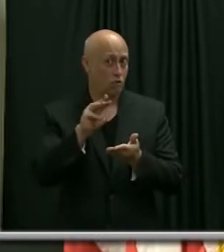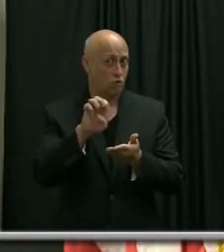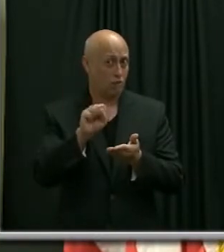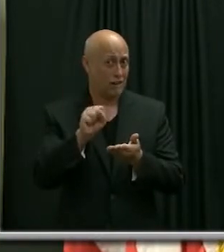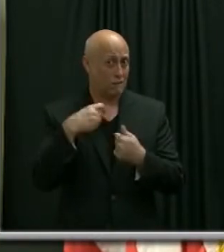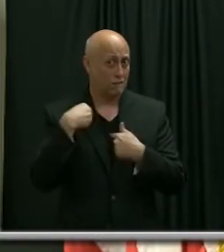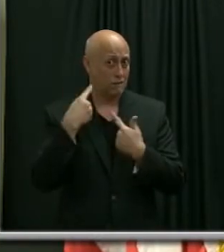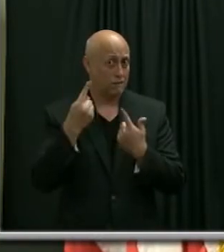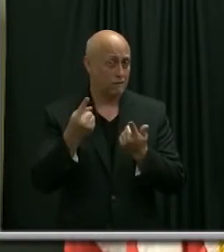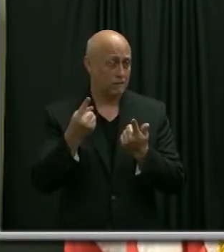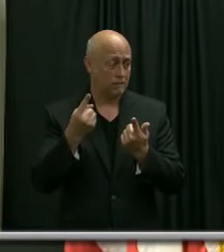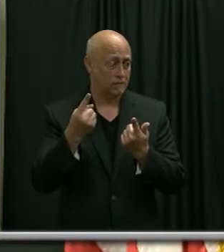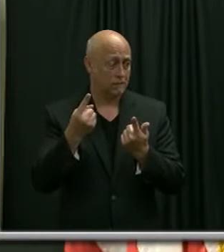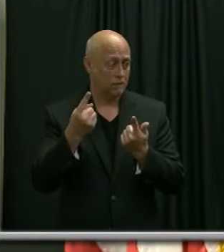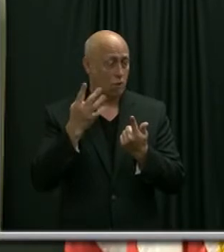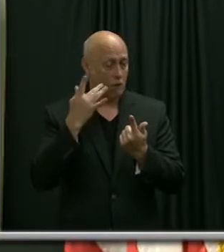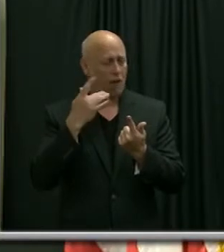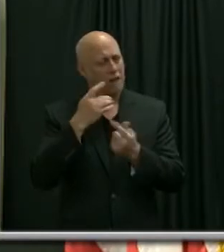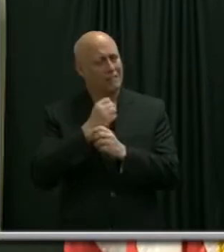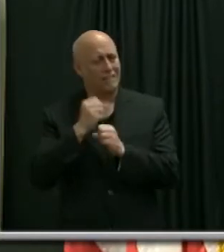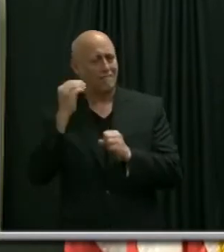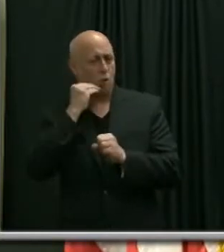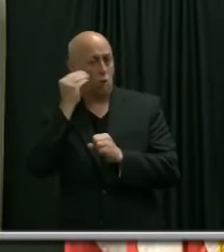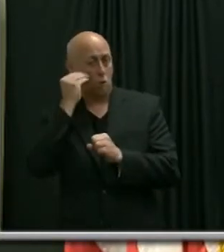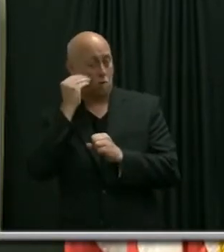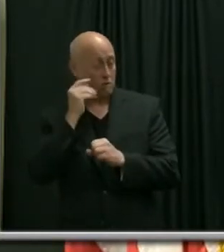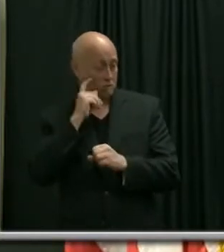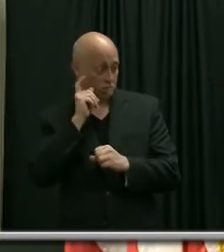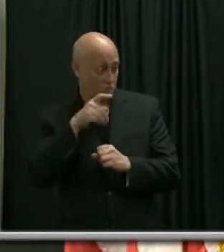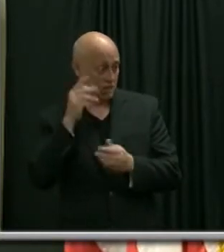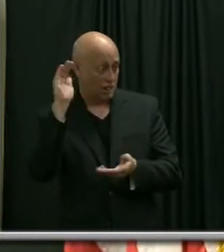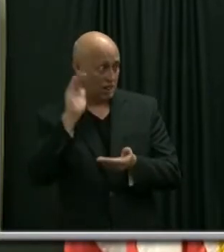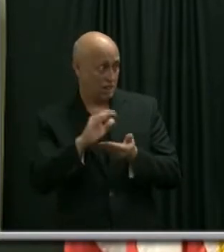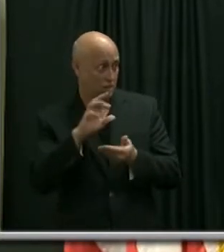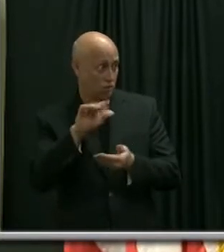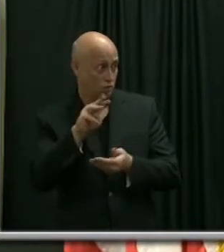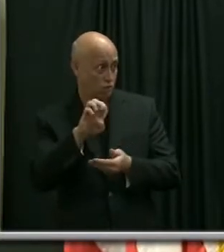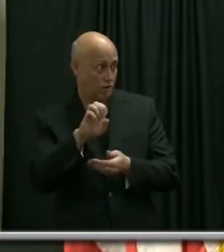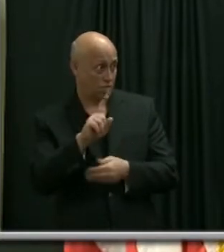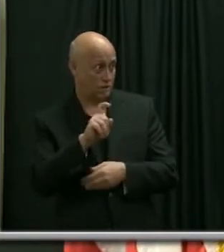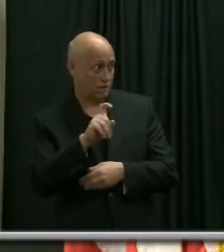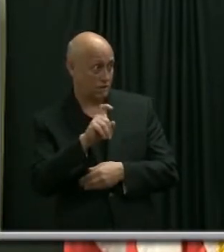less crimes with safer at home in place?